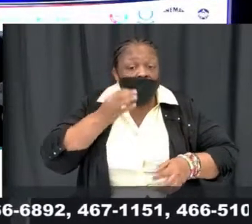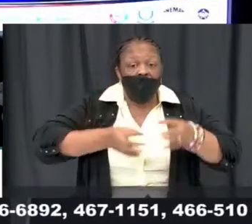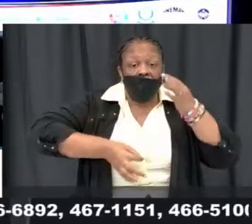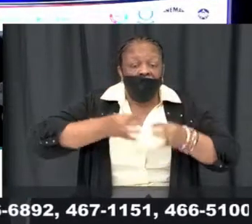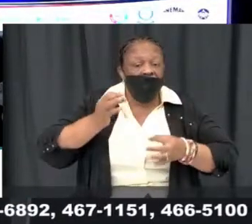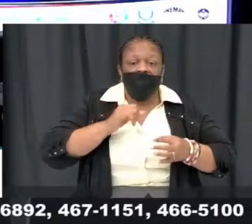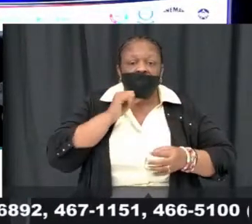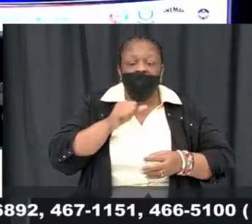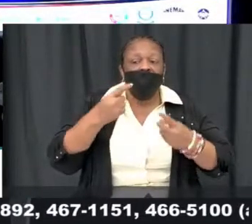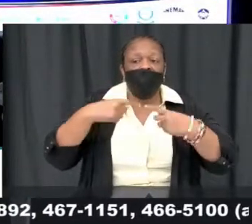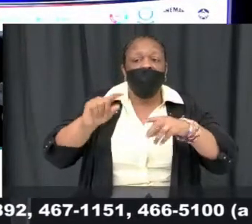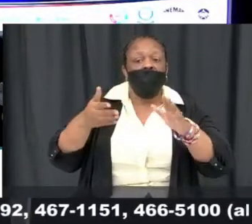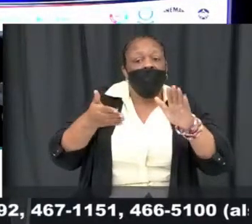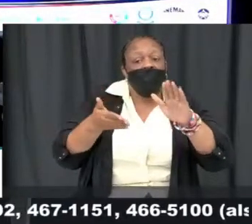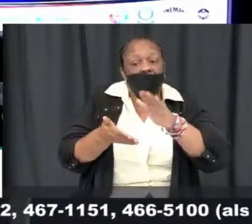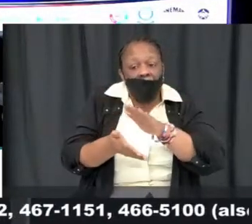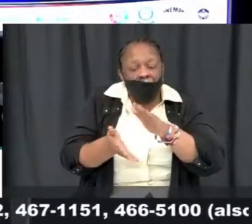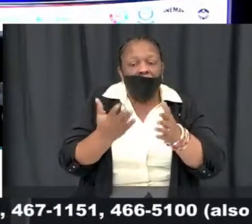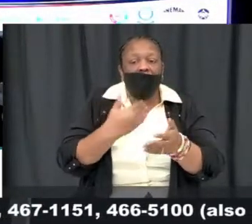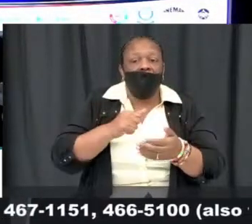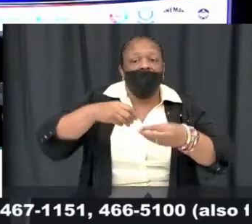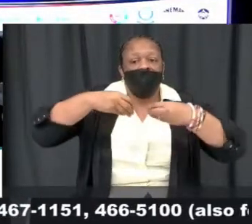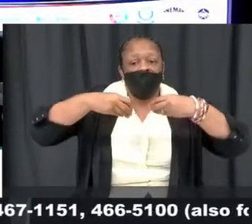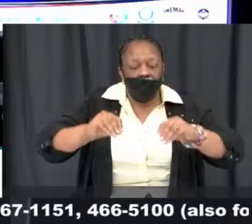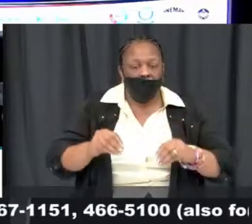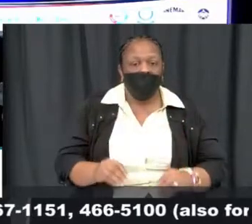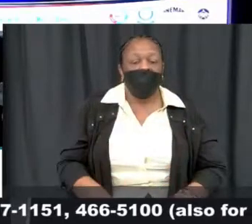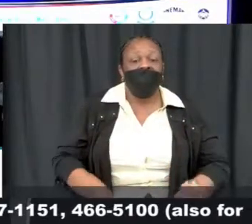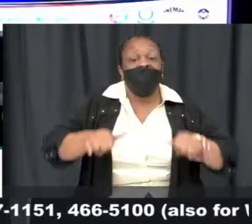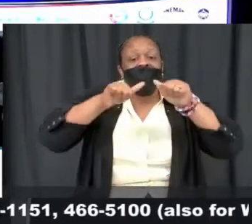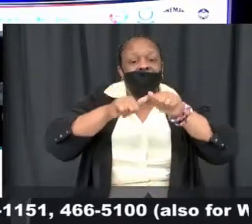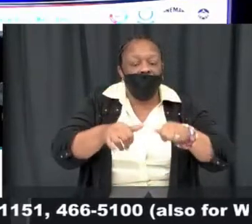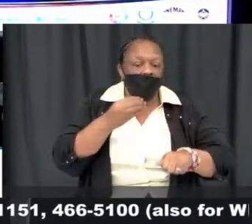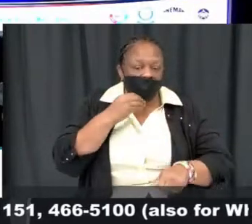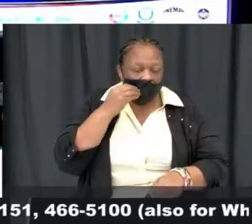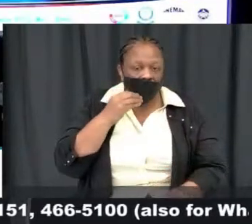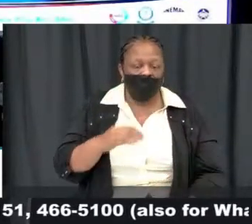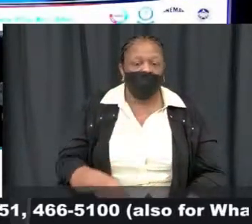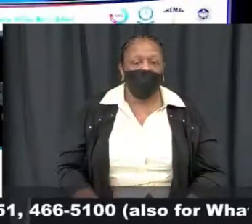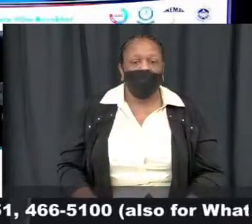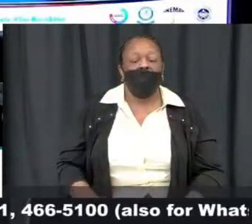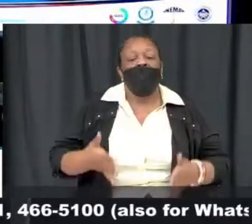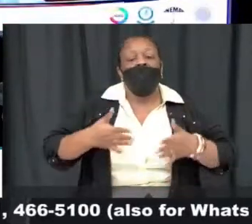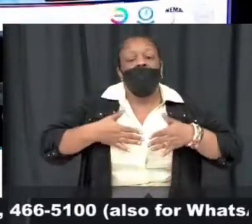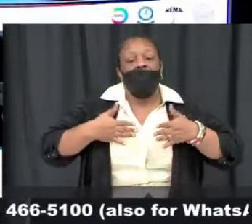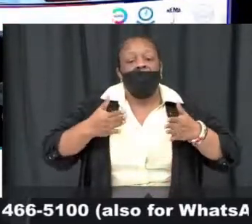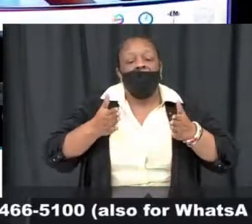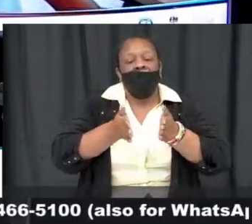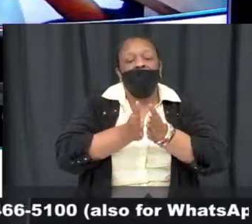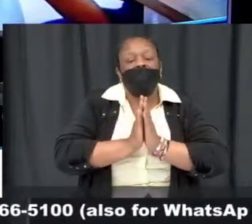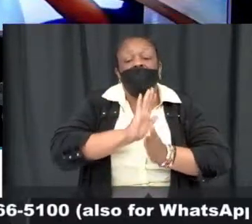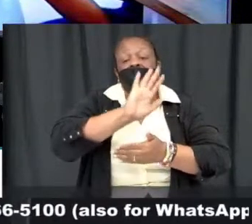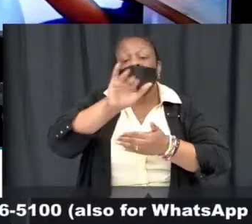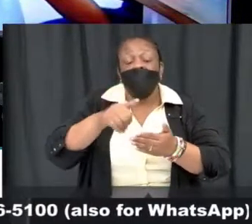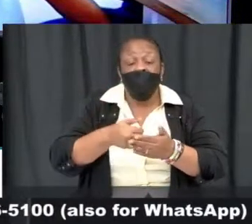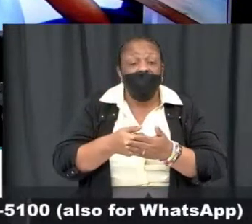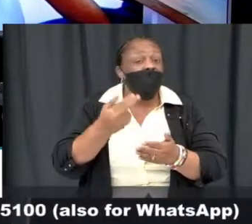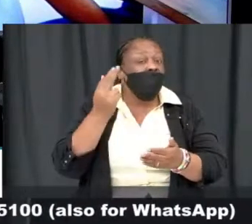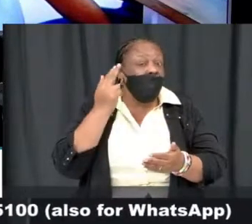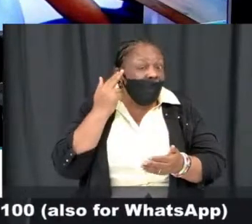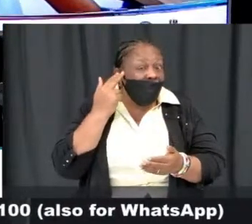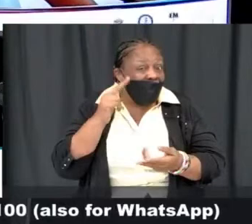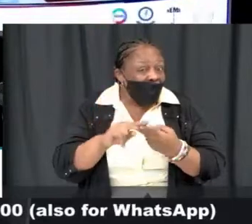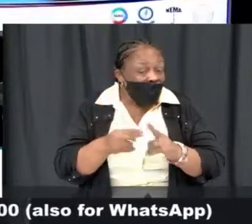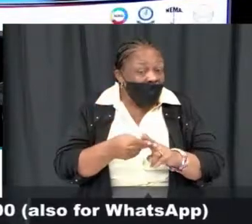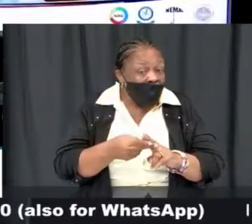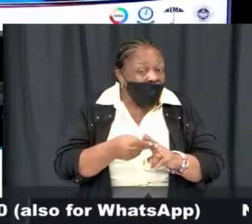We need you. And so I'm just making an appeal to everyone. We hear the numbers presented